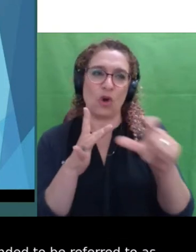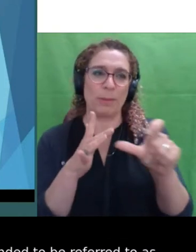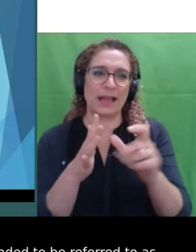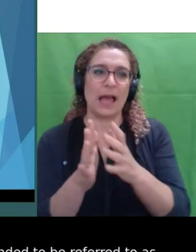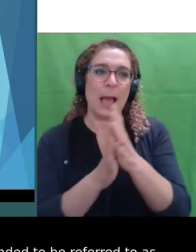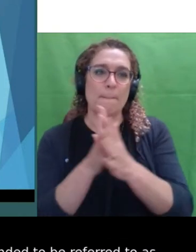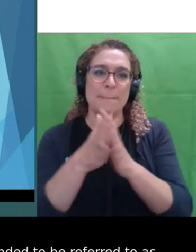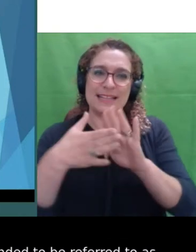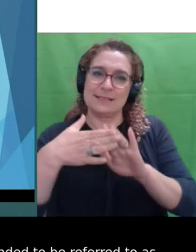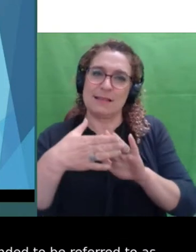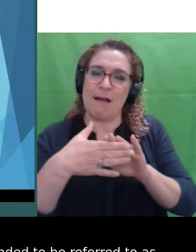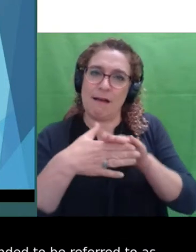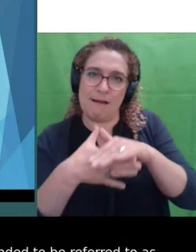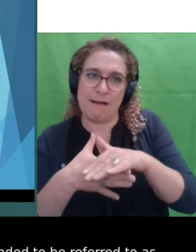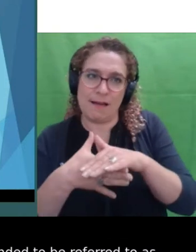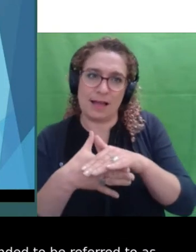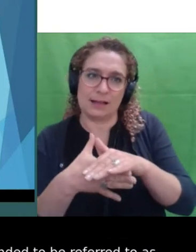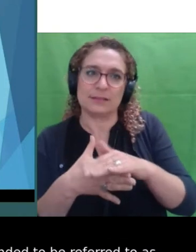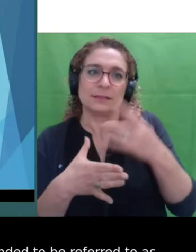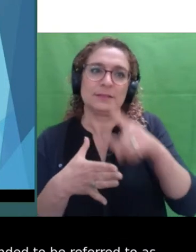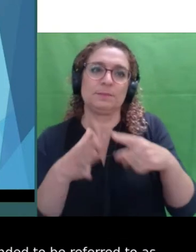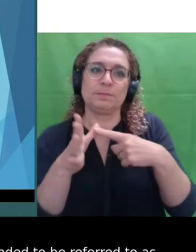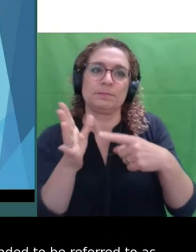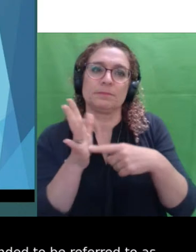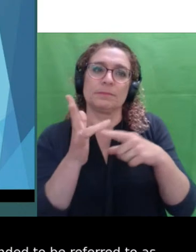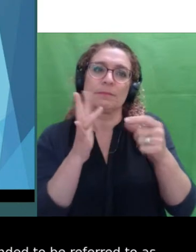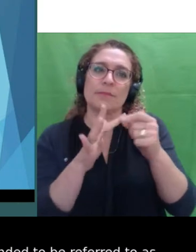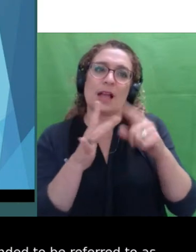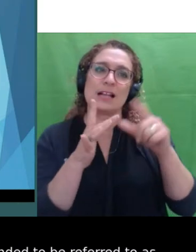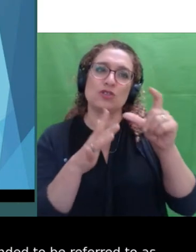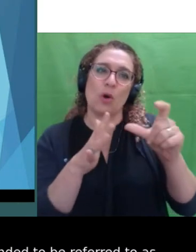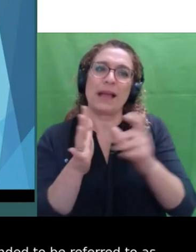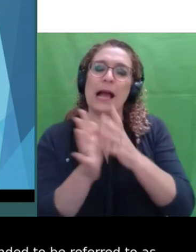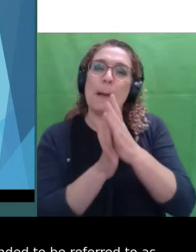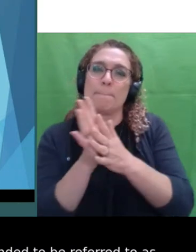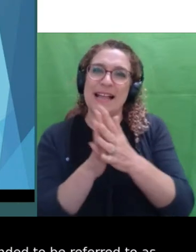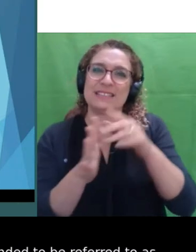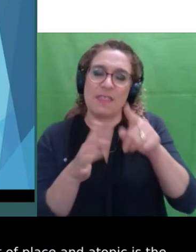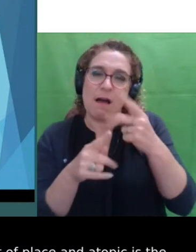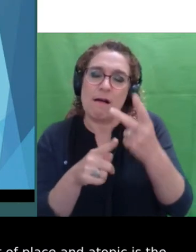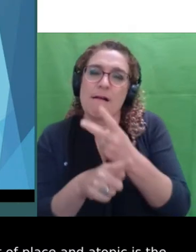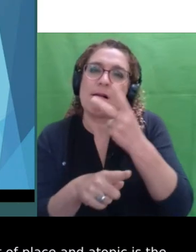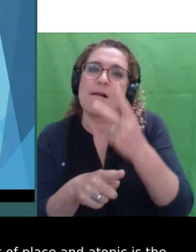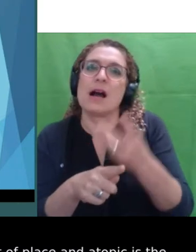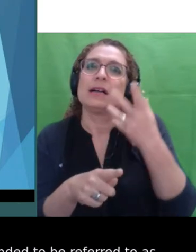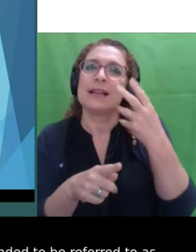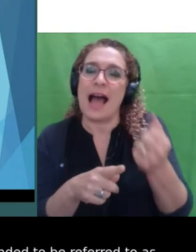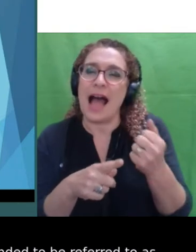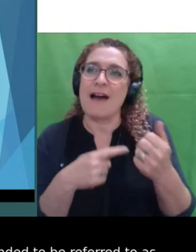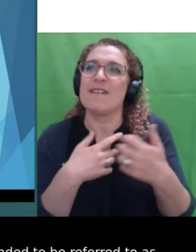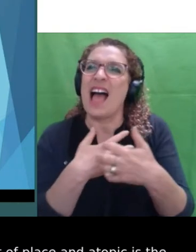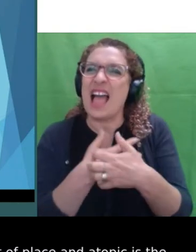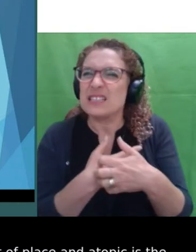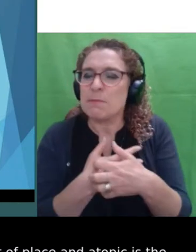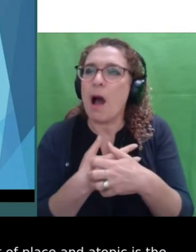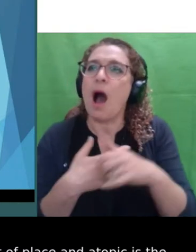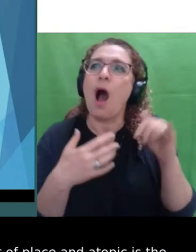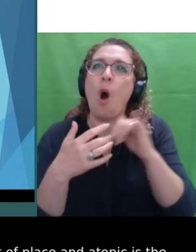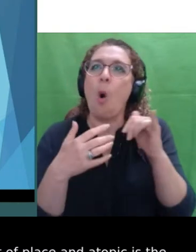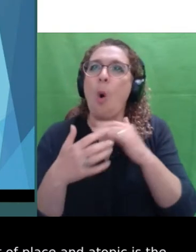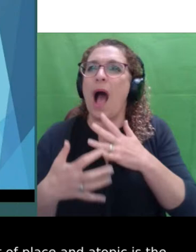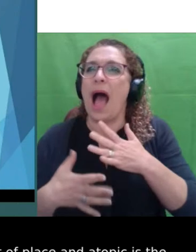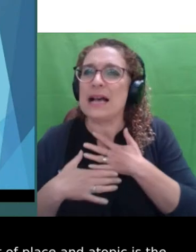is the inherited tendency to develop eczema asthma or rhinitis this is really important so when somebody has atopic